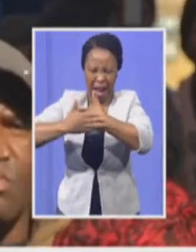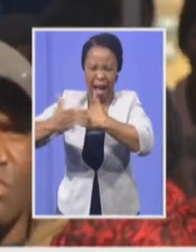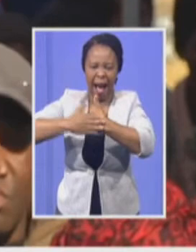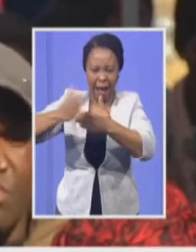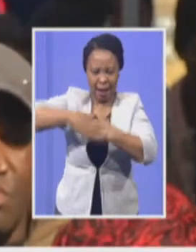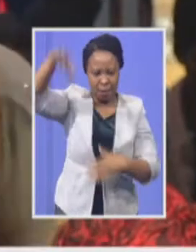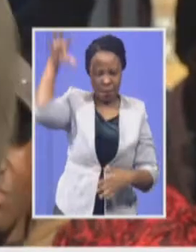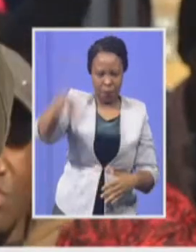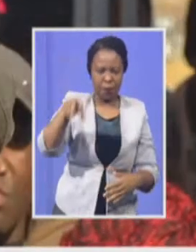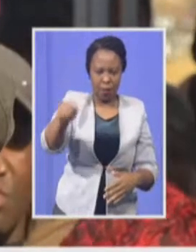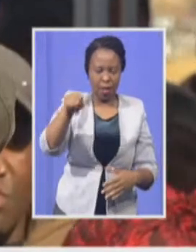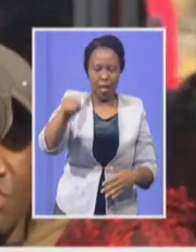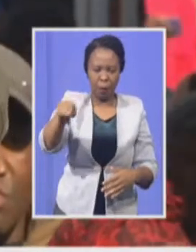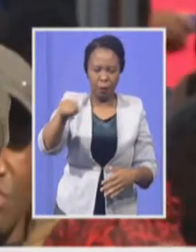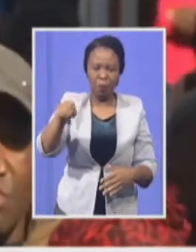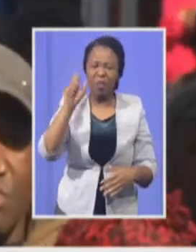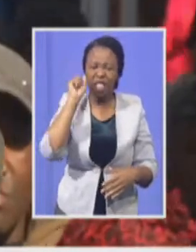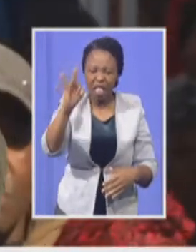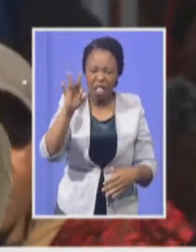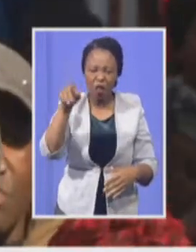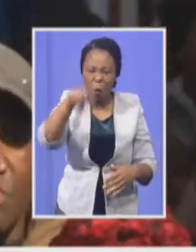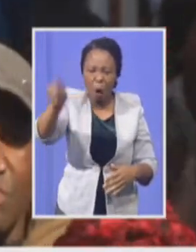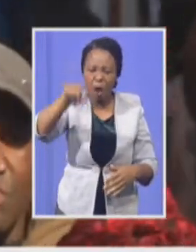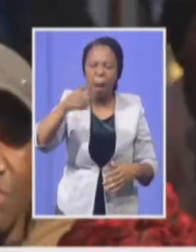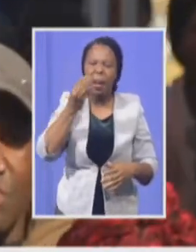Cele ha ka be ba ja tjotjo